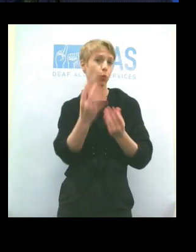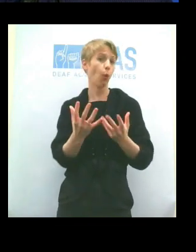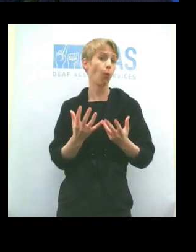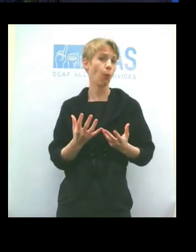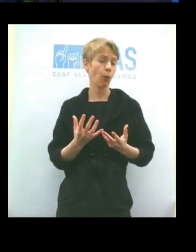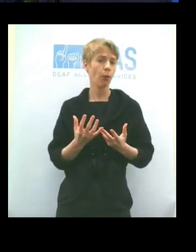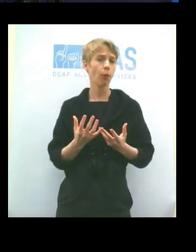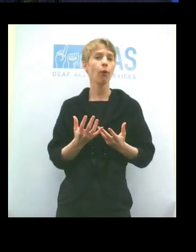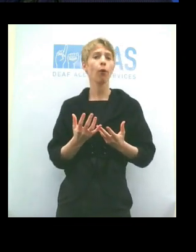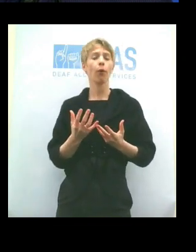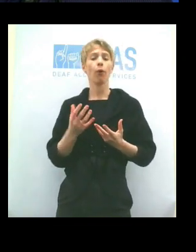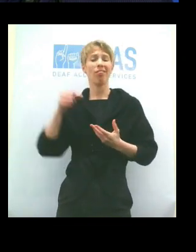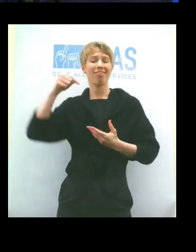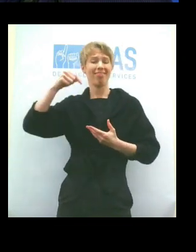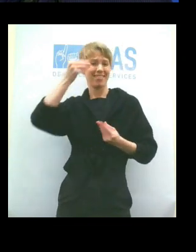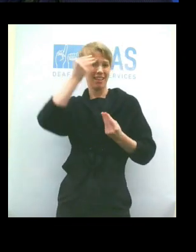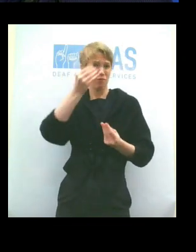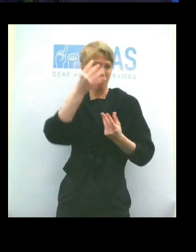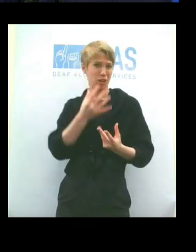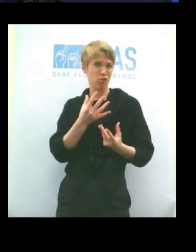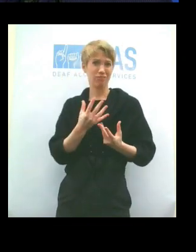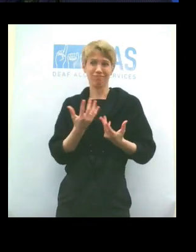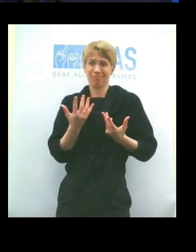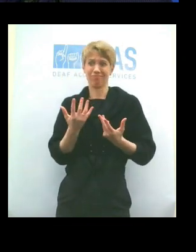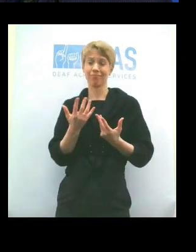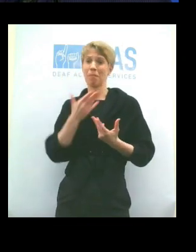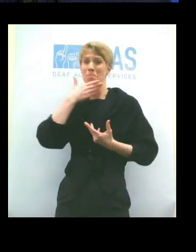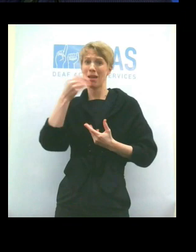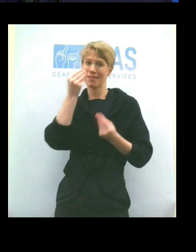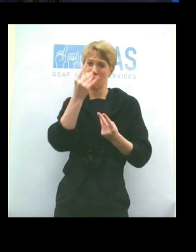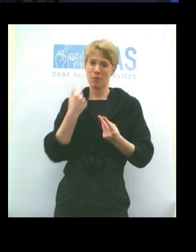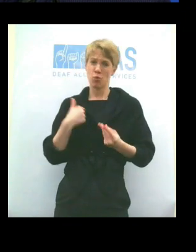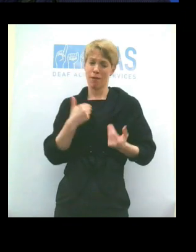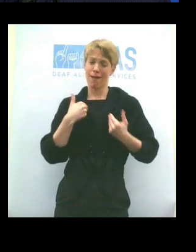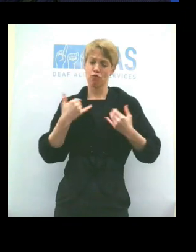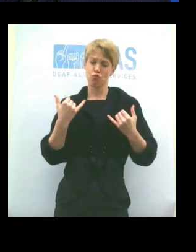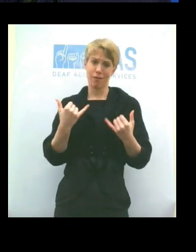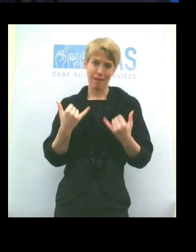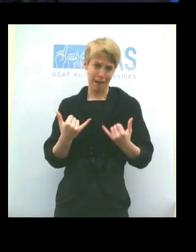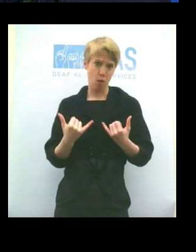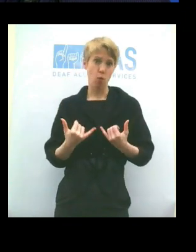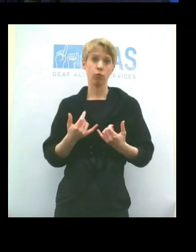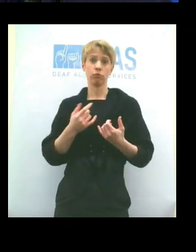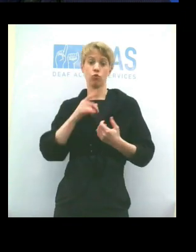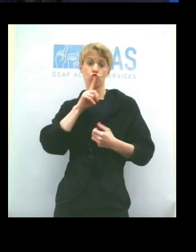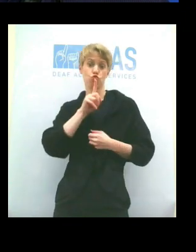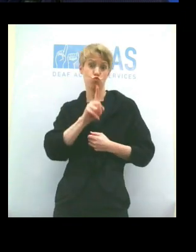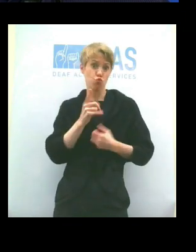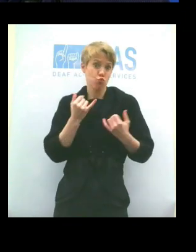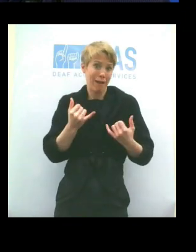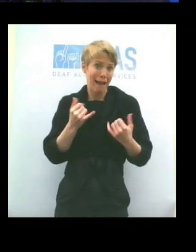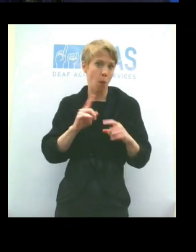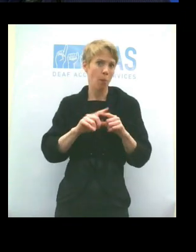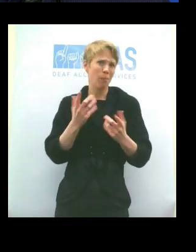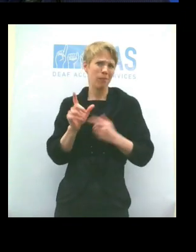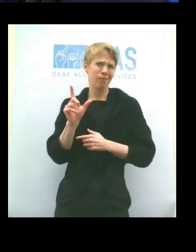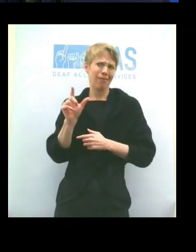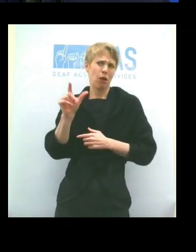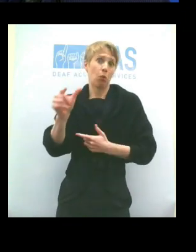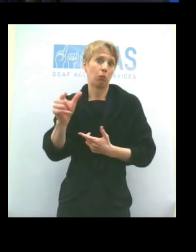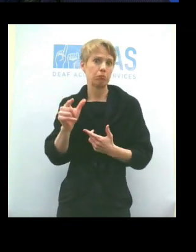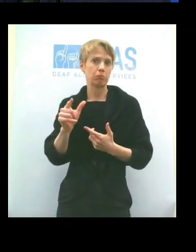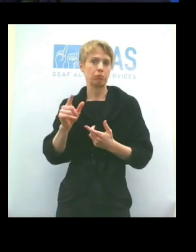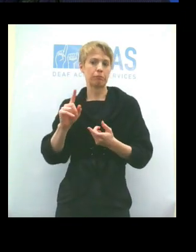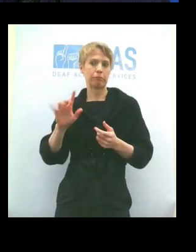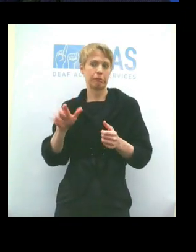that is being presented was valid as of the time it was provided to us and put into the presentation. It may have changed, and for the latest